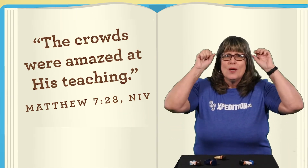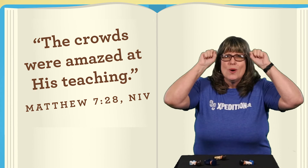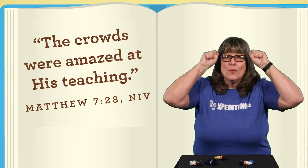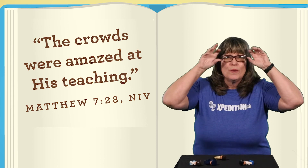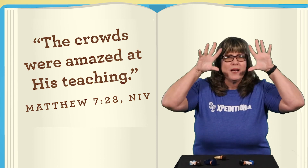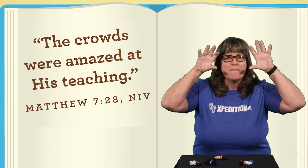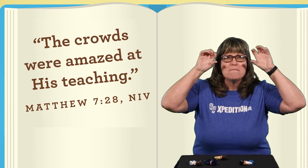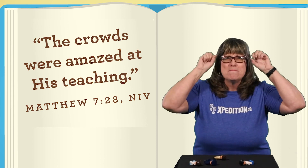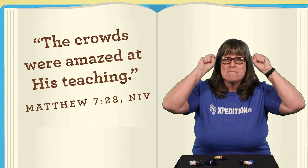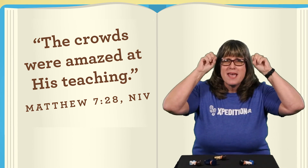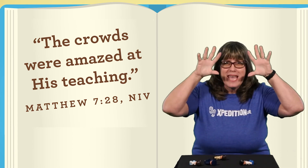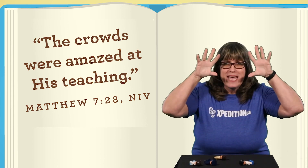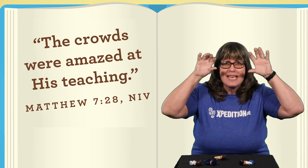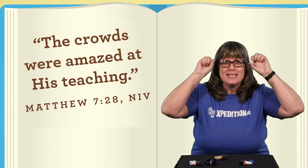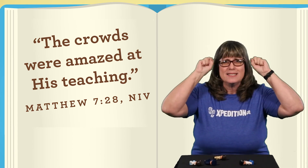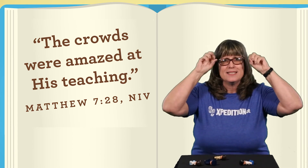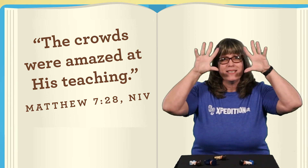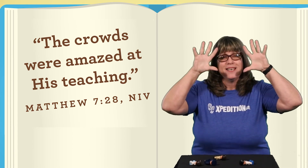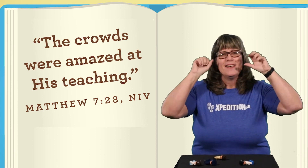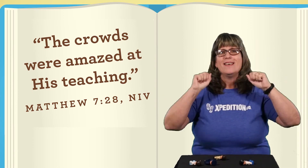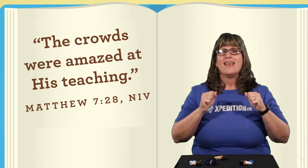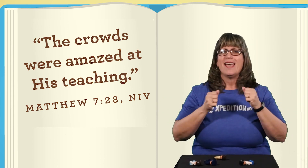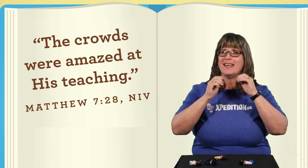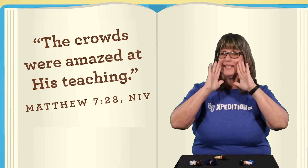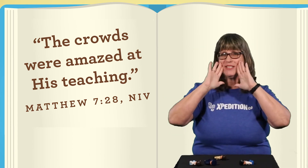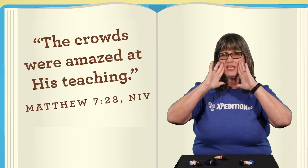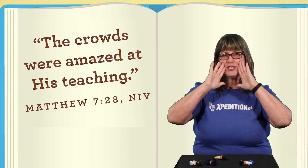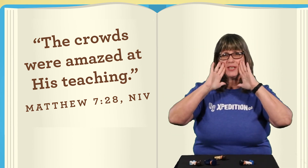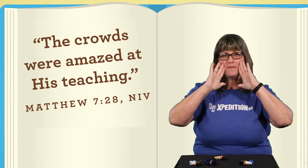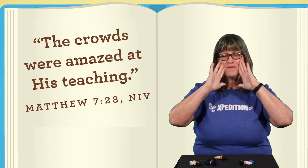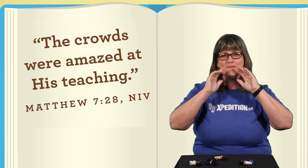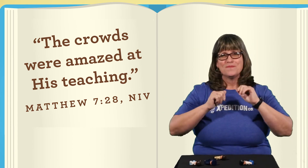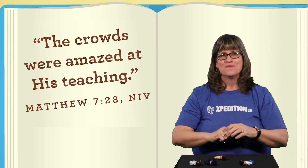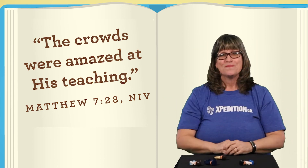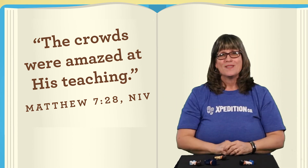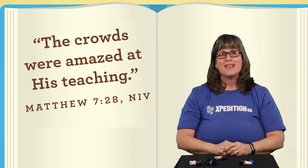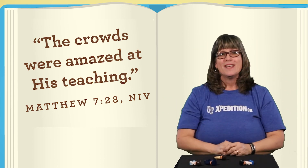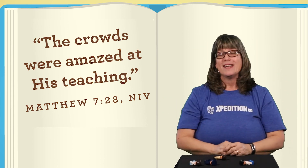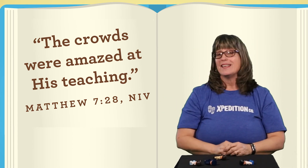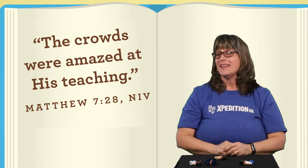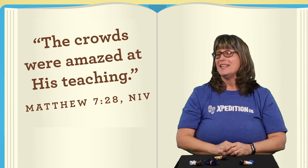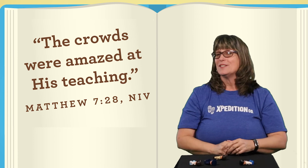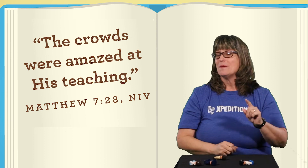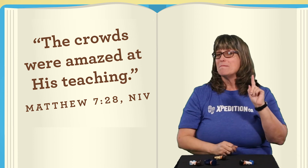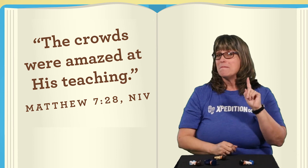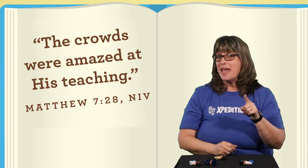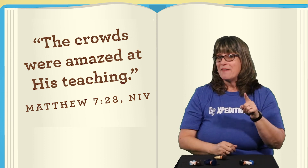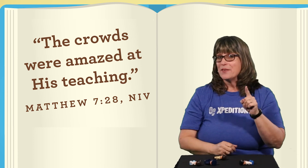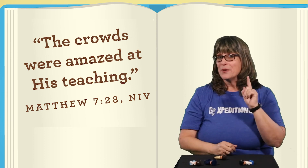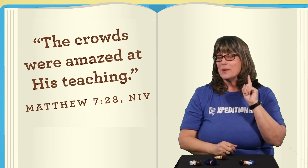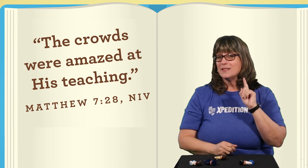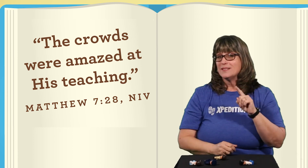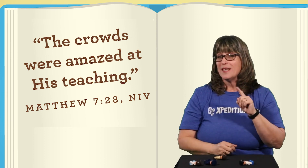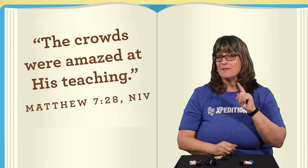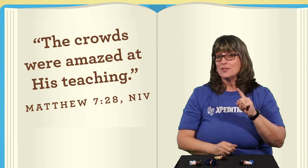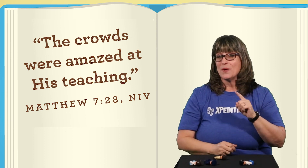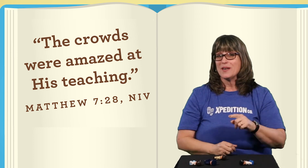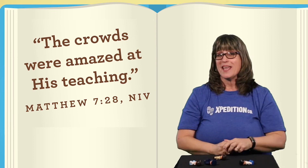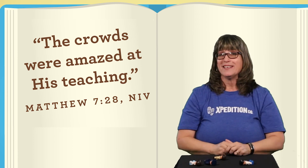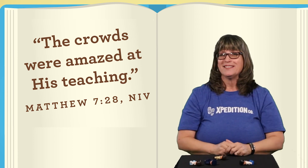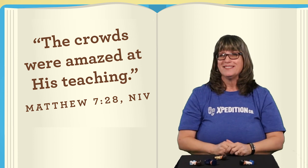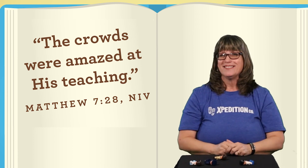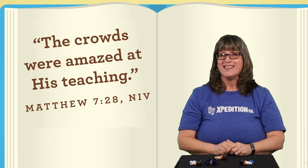crowds were amazed at his teaching. And again, it's from